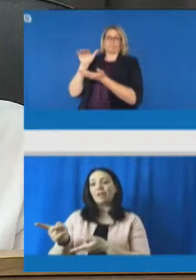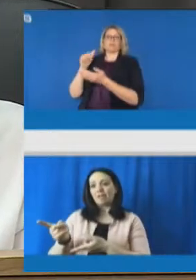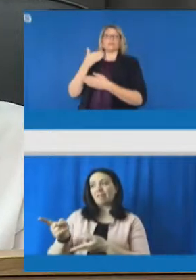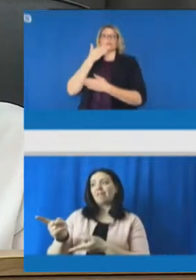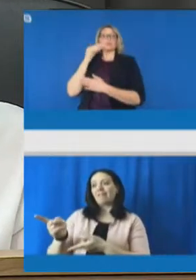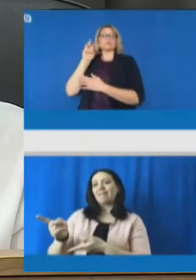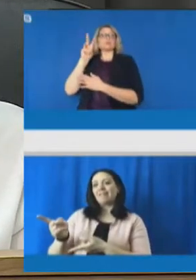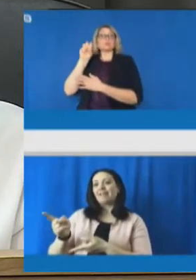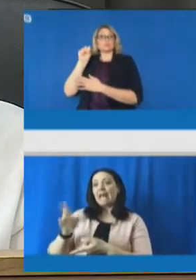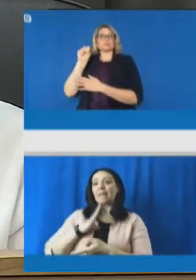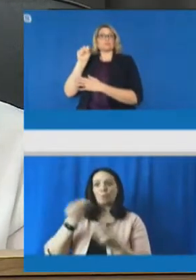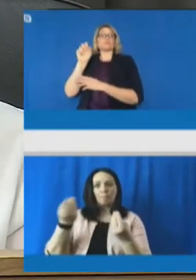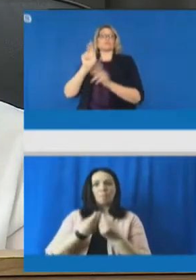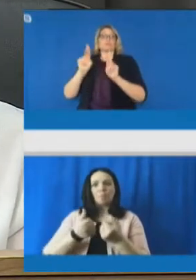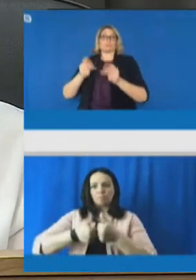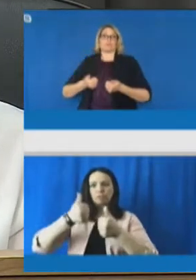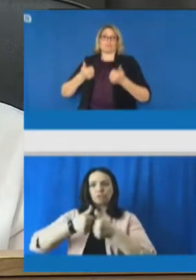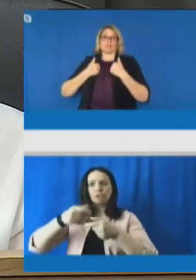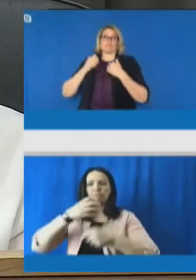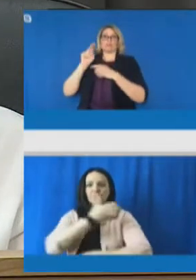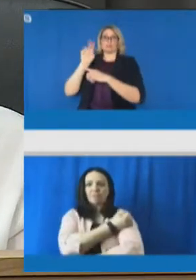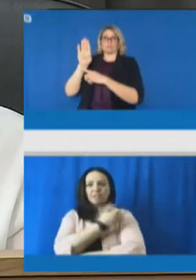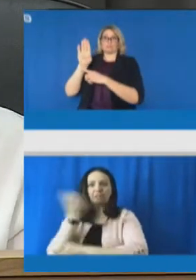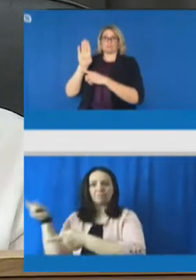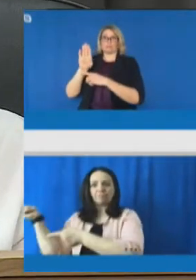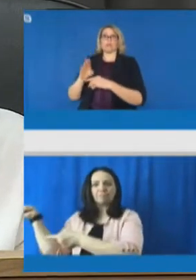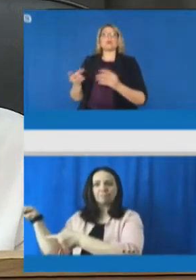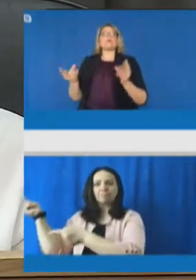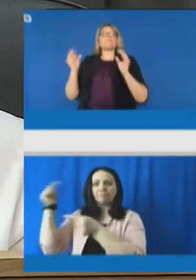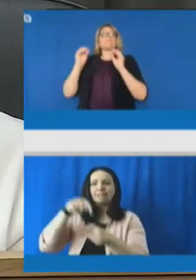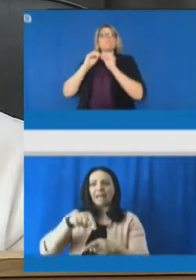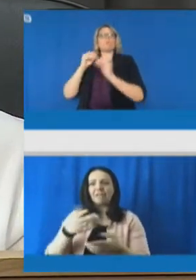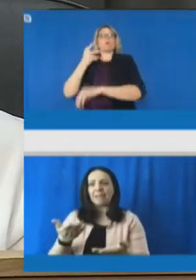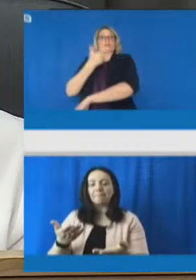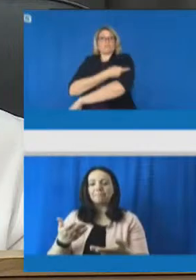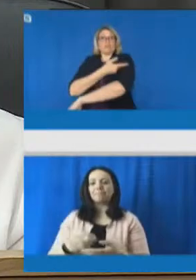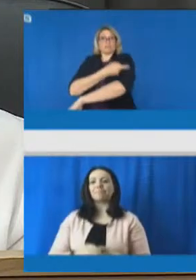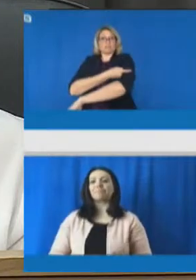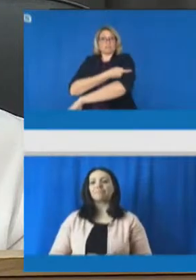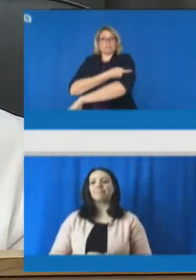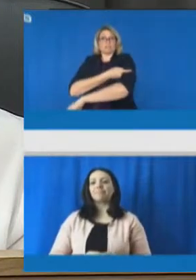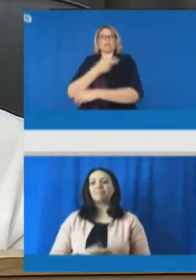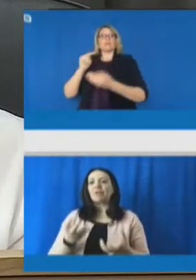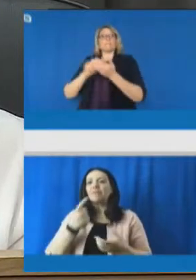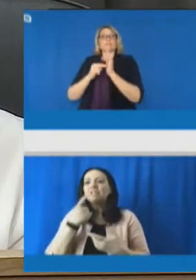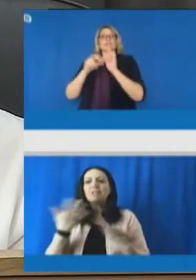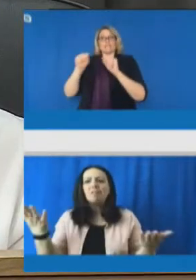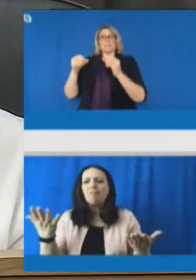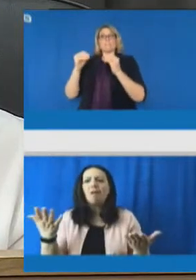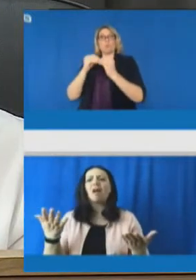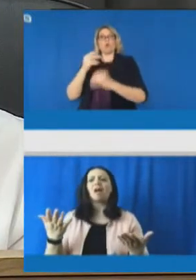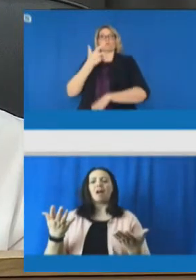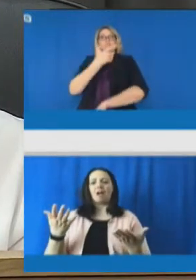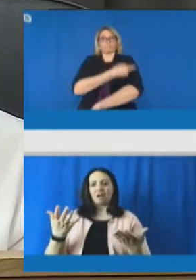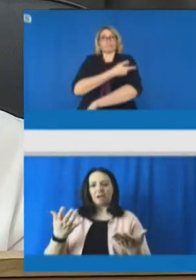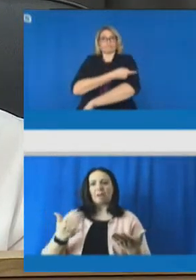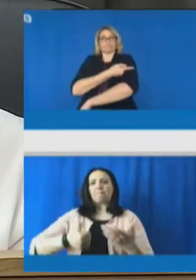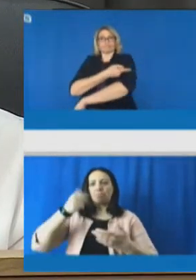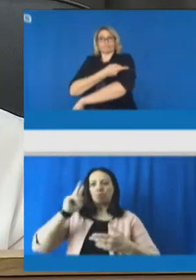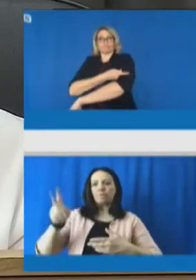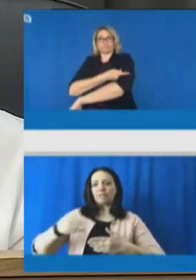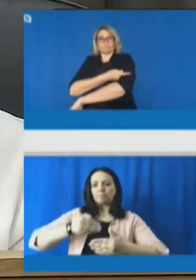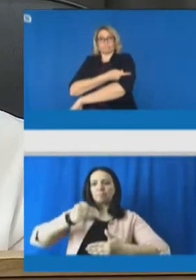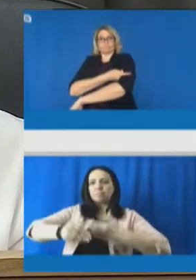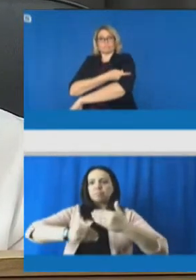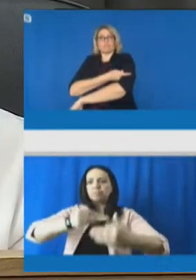That, along with following the restrictions associated with the alert level you are in, will save lives. As well,